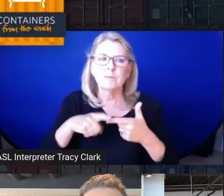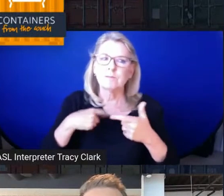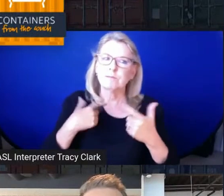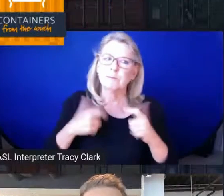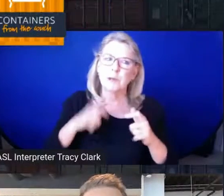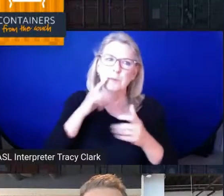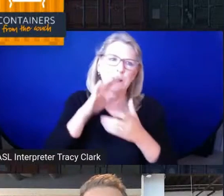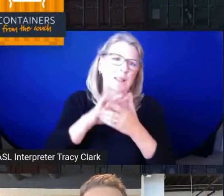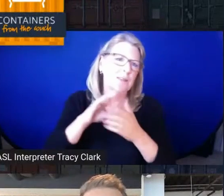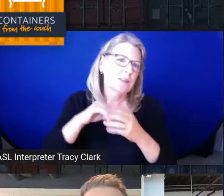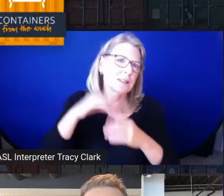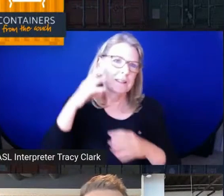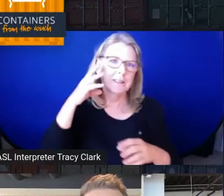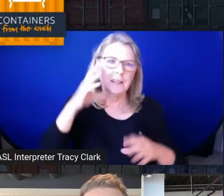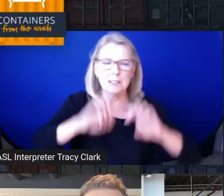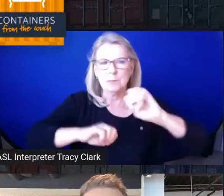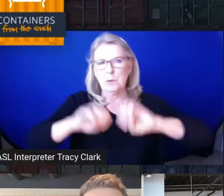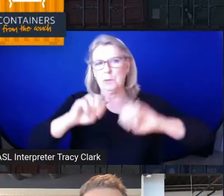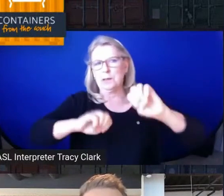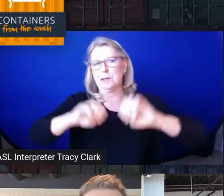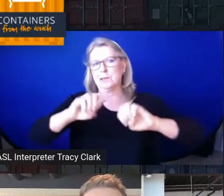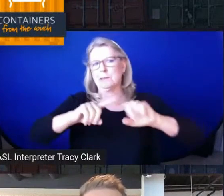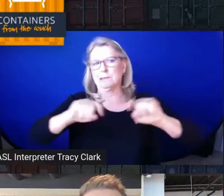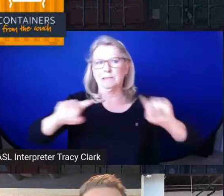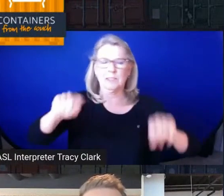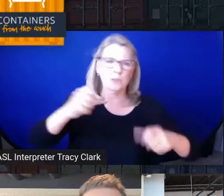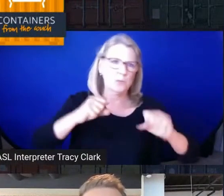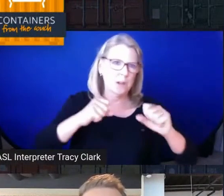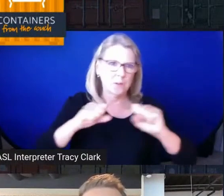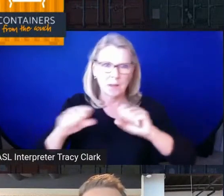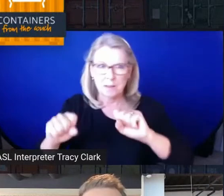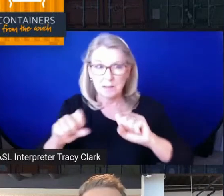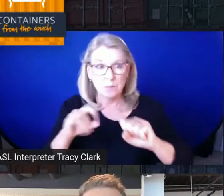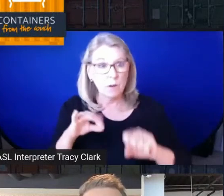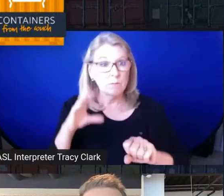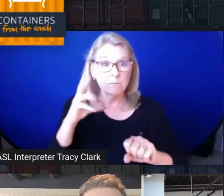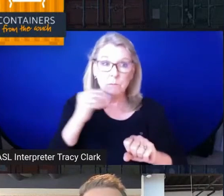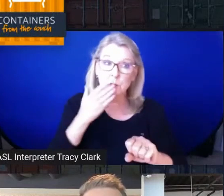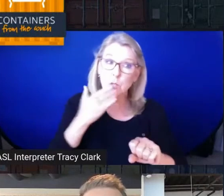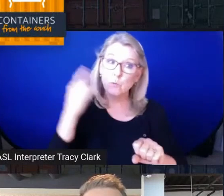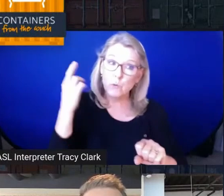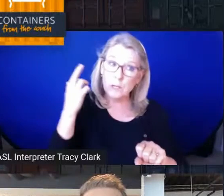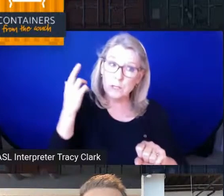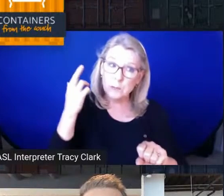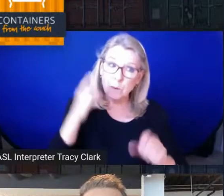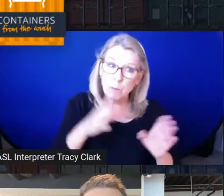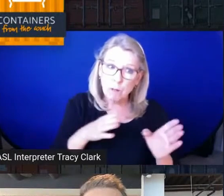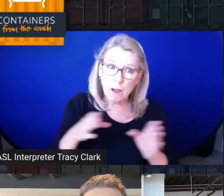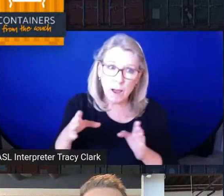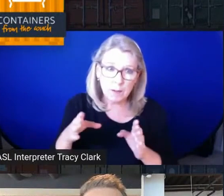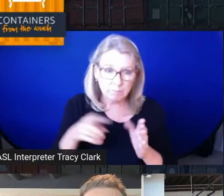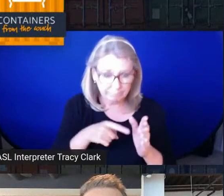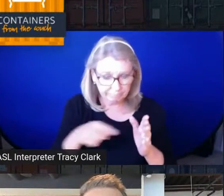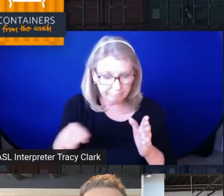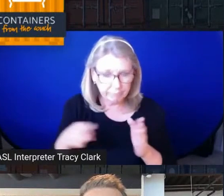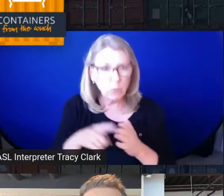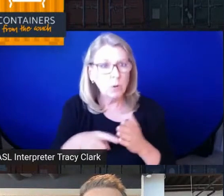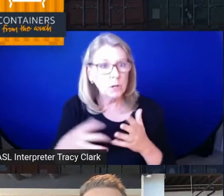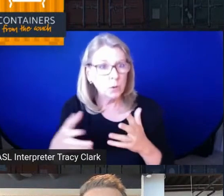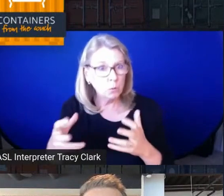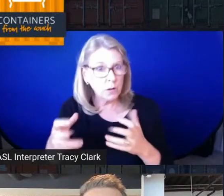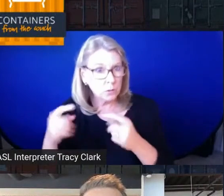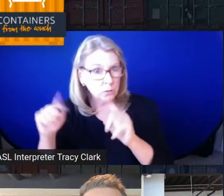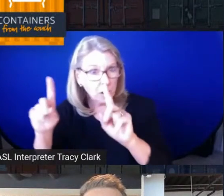on things like this, right? So when you've actually got a pretty reasonable plan for what you want to accomplish, set about defining those